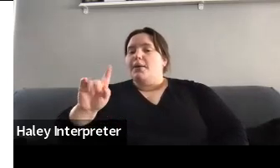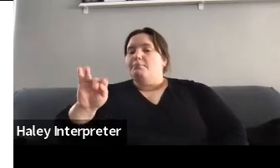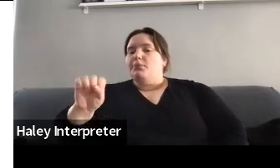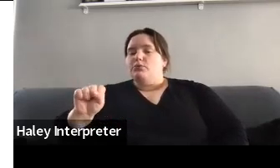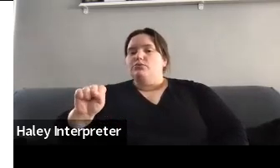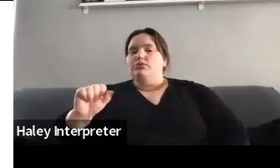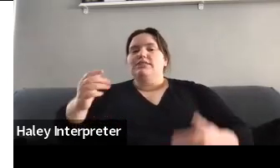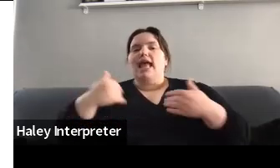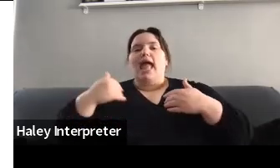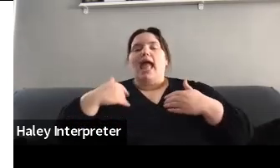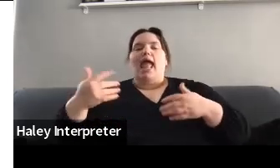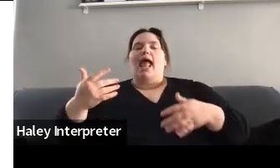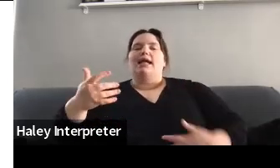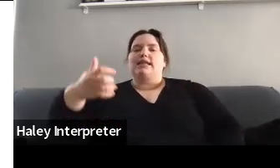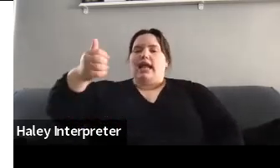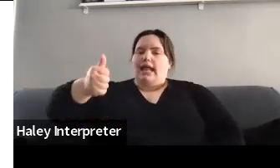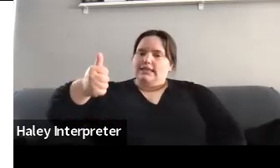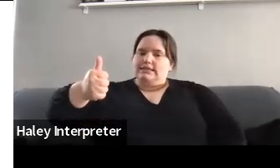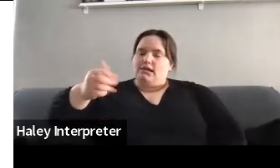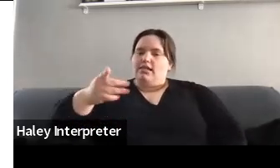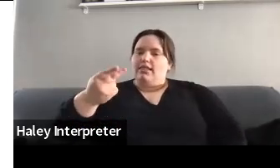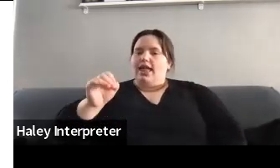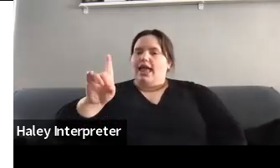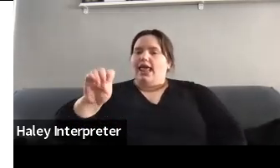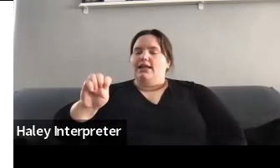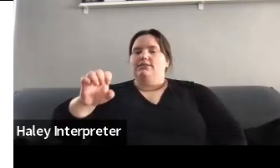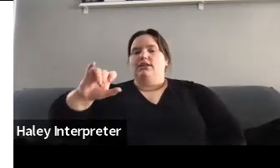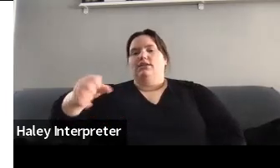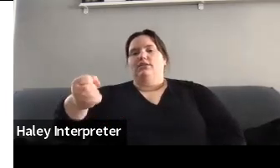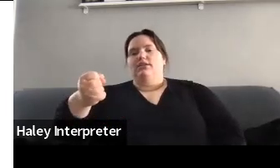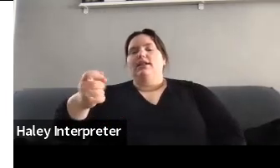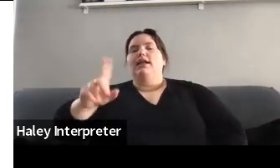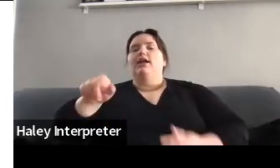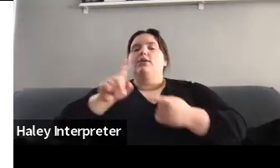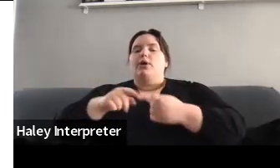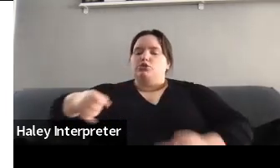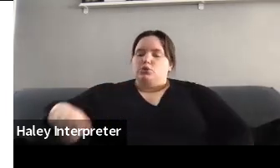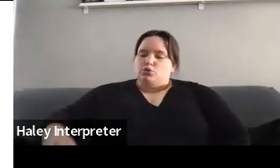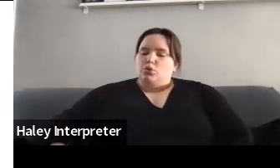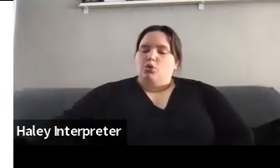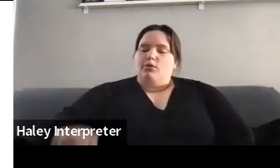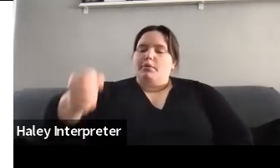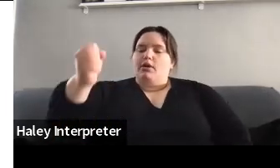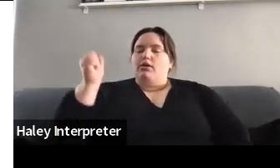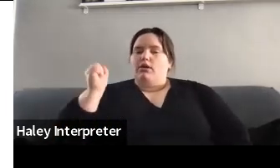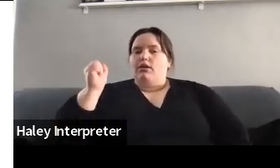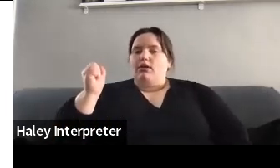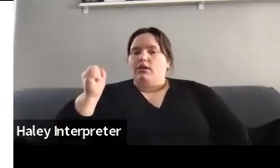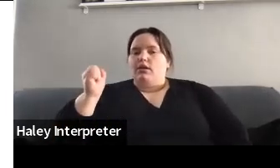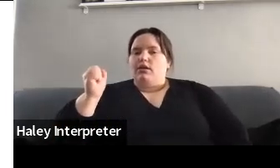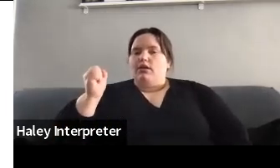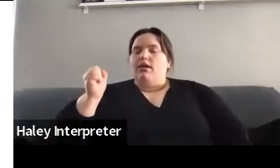on it. You can scoop, and then when you scoop it and turn it up 90 degrees, the solid waste falls into